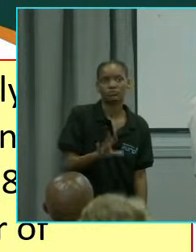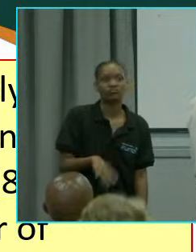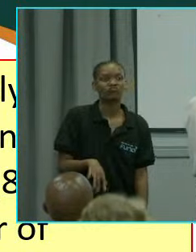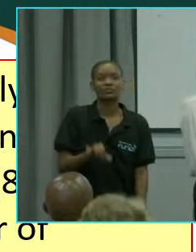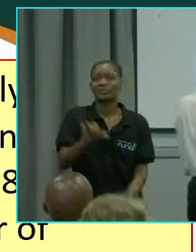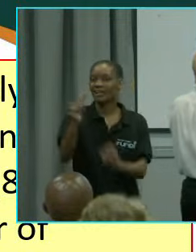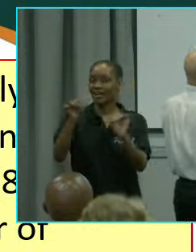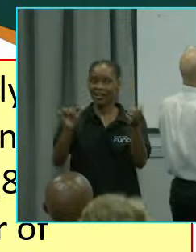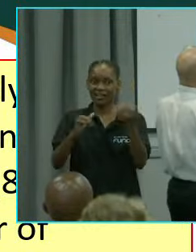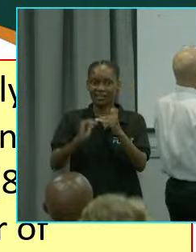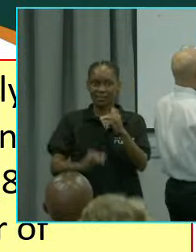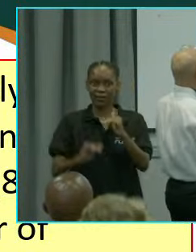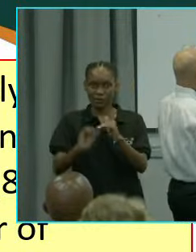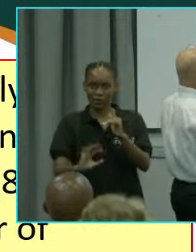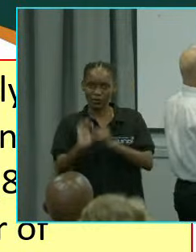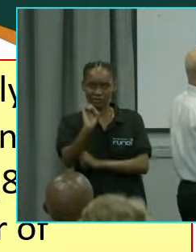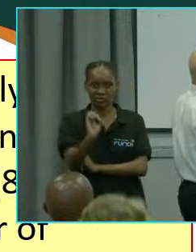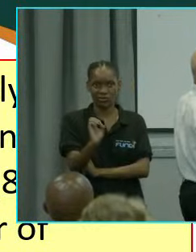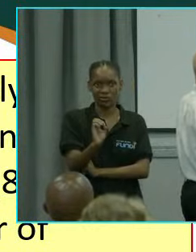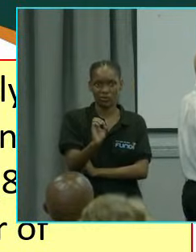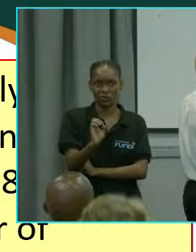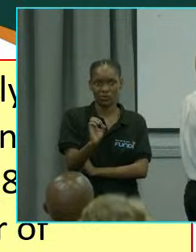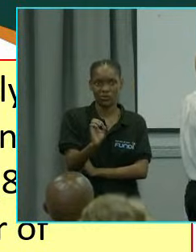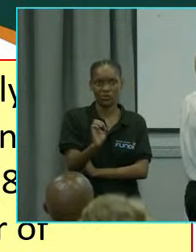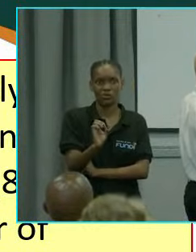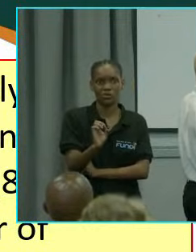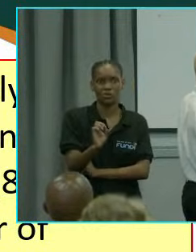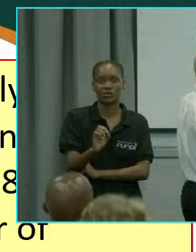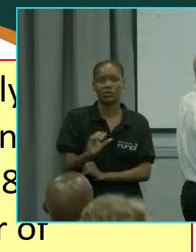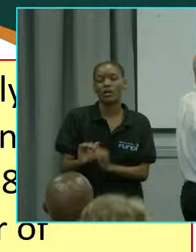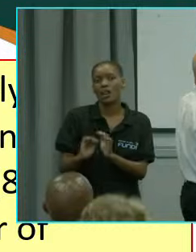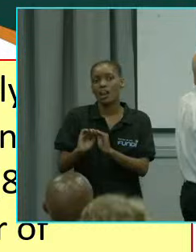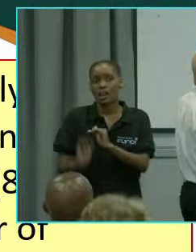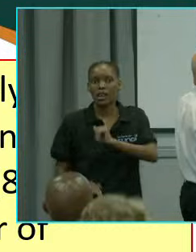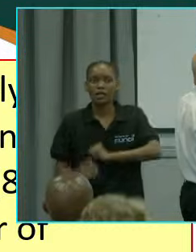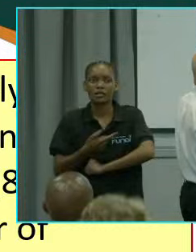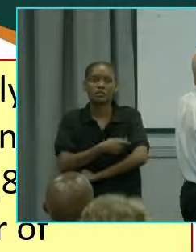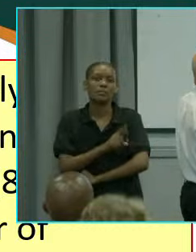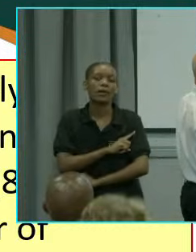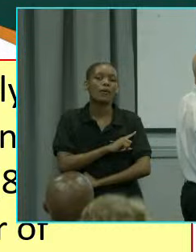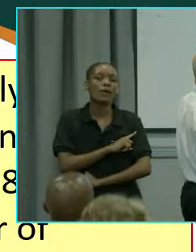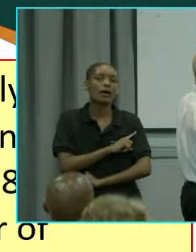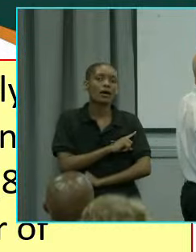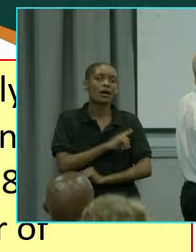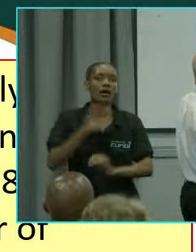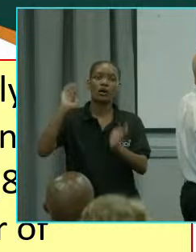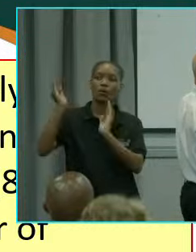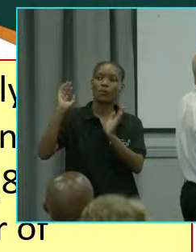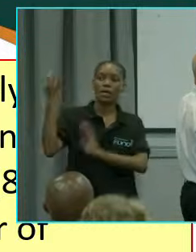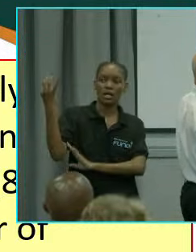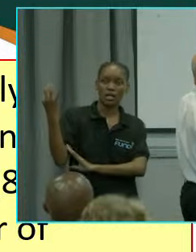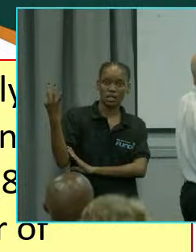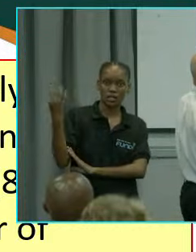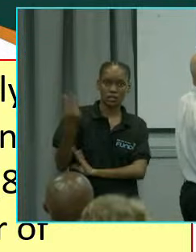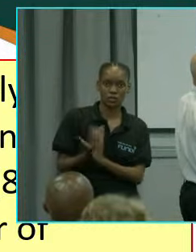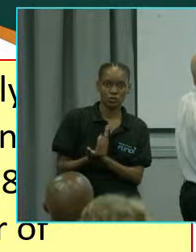below 0 has kind of less power than a quintile 3